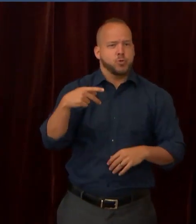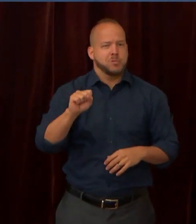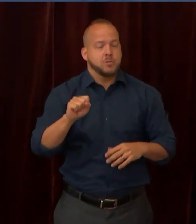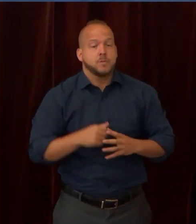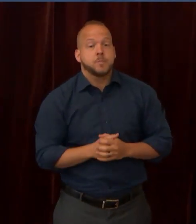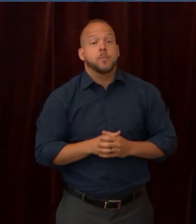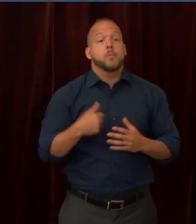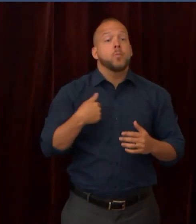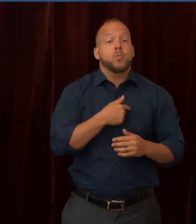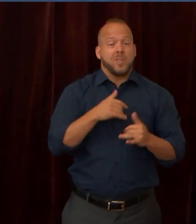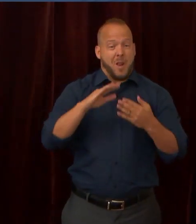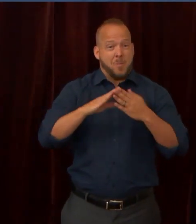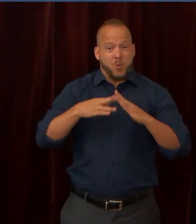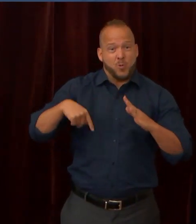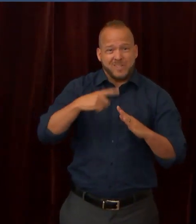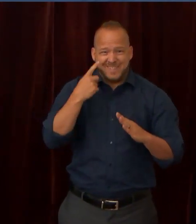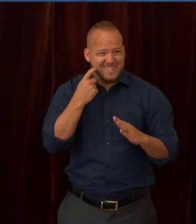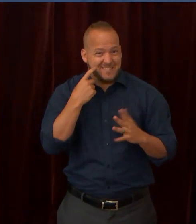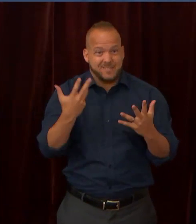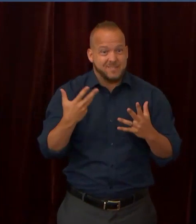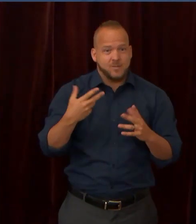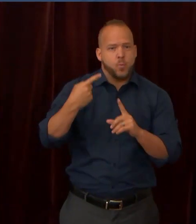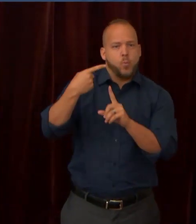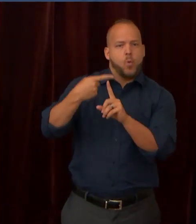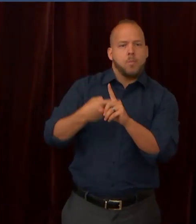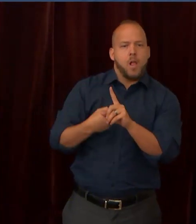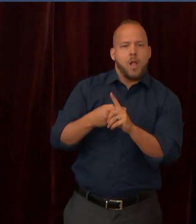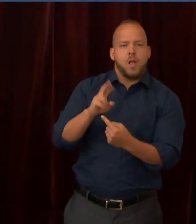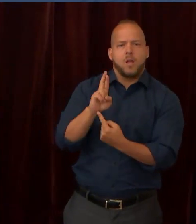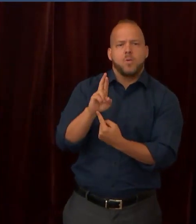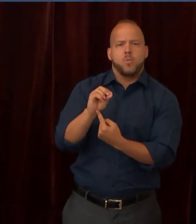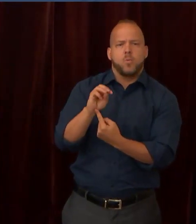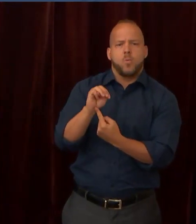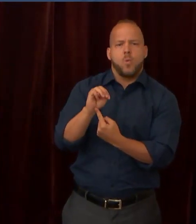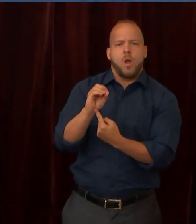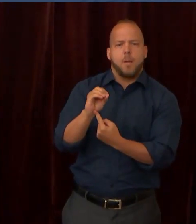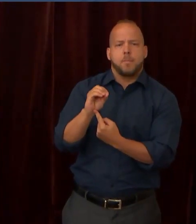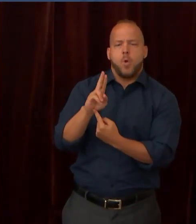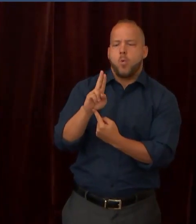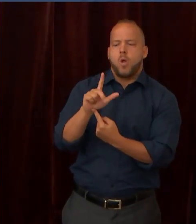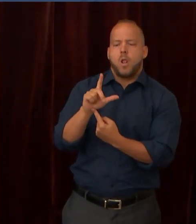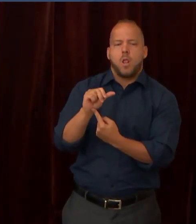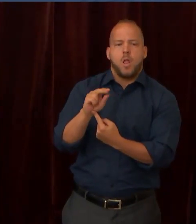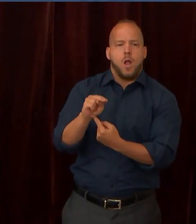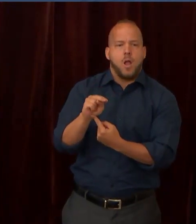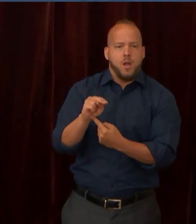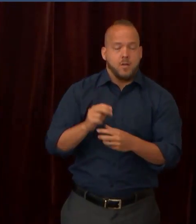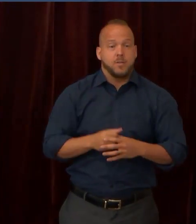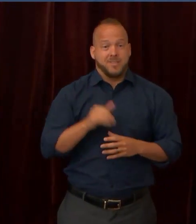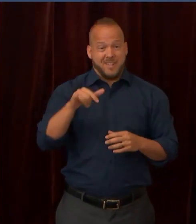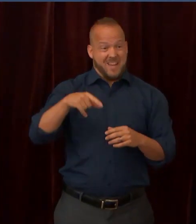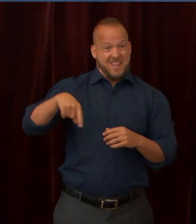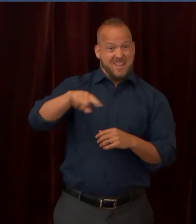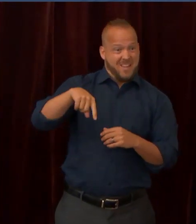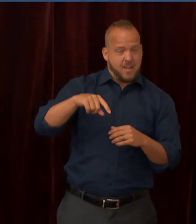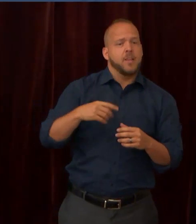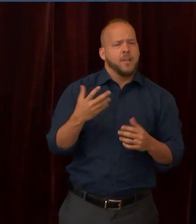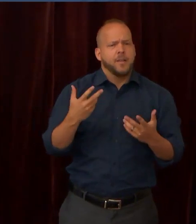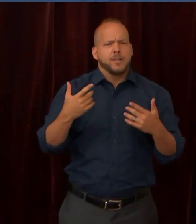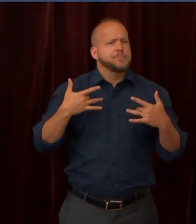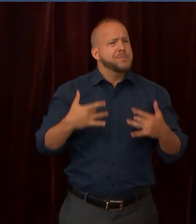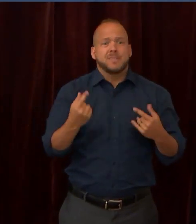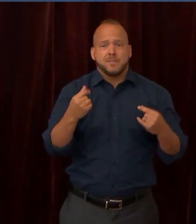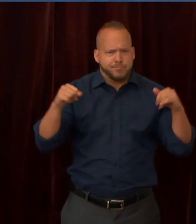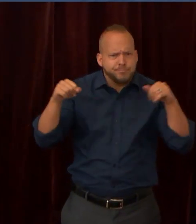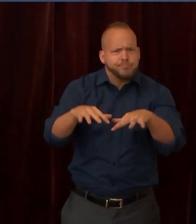Ramadan. We celebrated Eid. Our mosques are usually bustling with activity during these times, with people praying, breaking